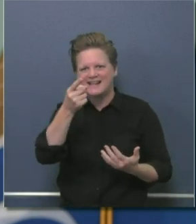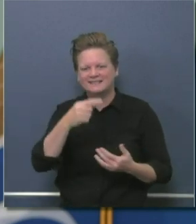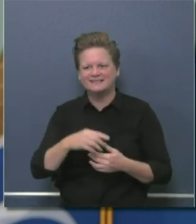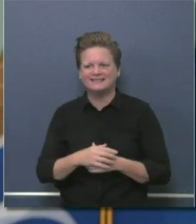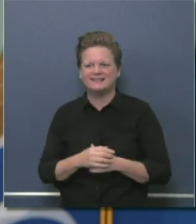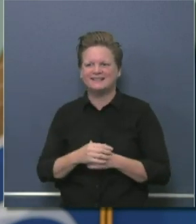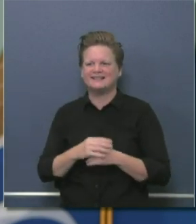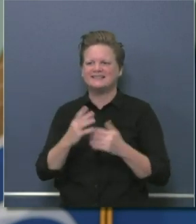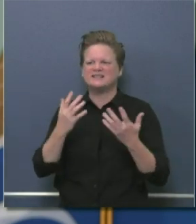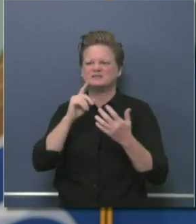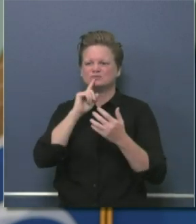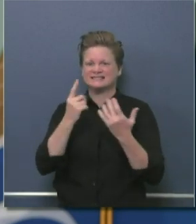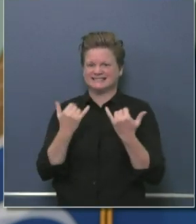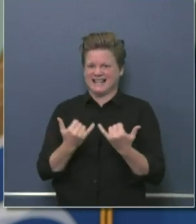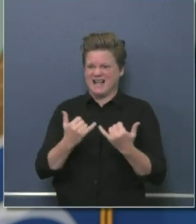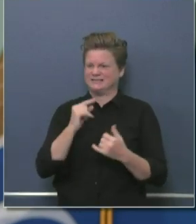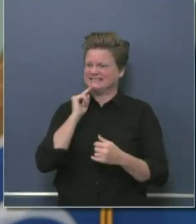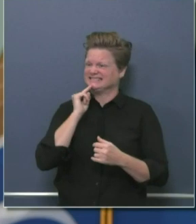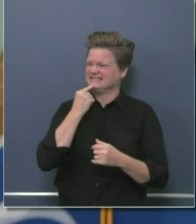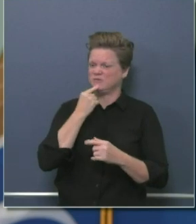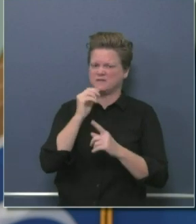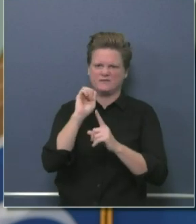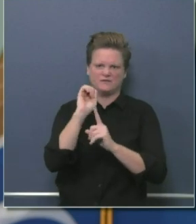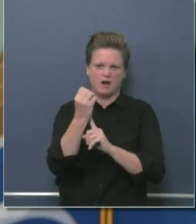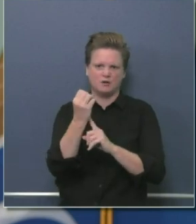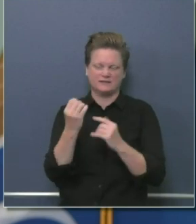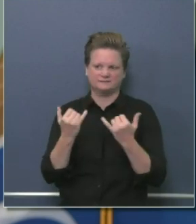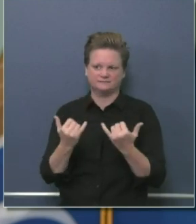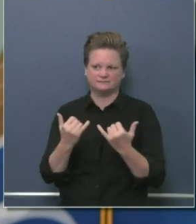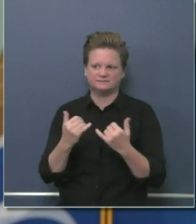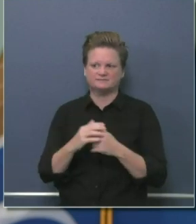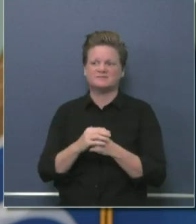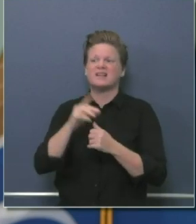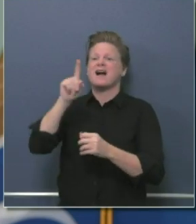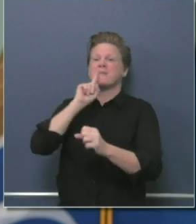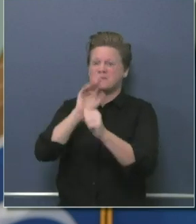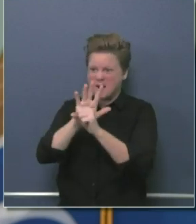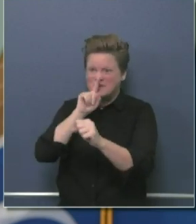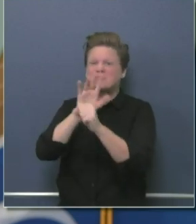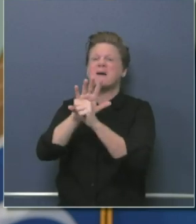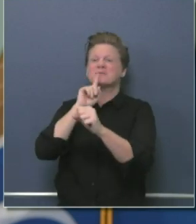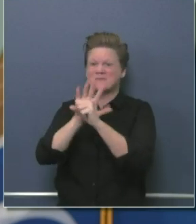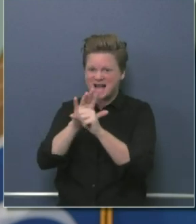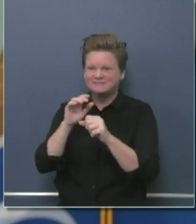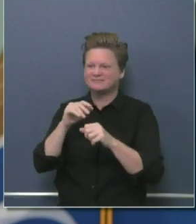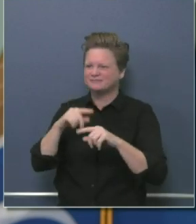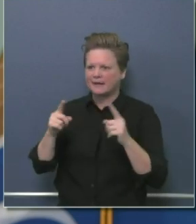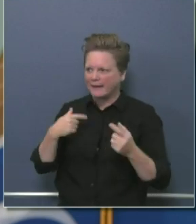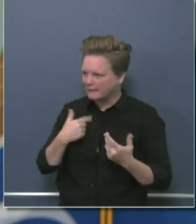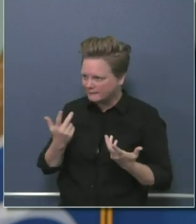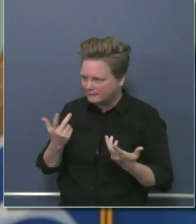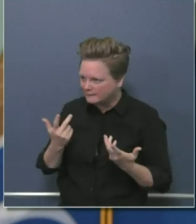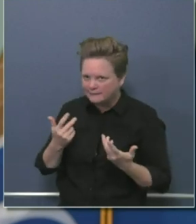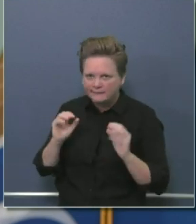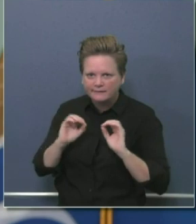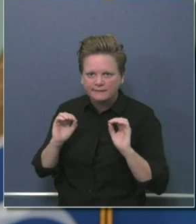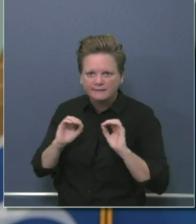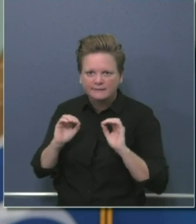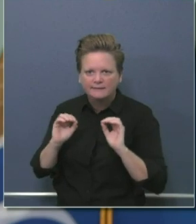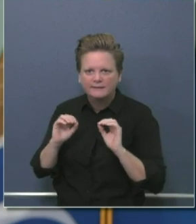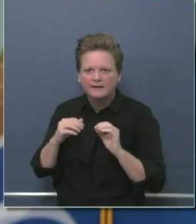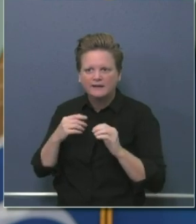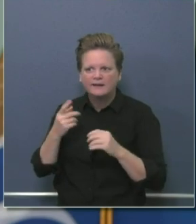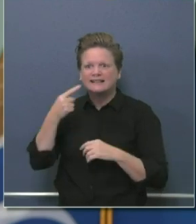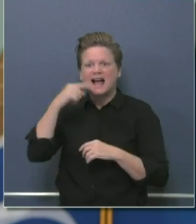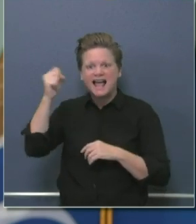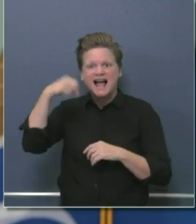writing a lot about it. Things that were promised to come in got stopped. And there's a geopolitical reality here too. I don't want to get into that because